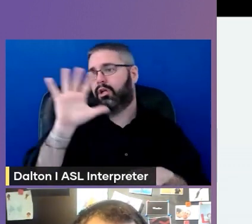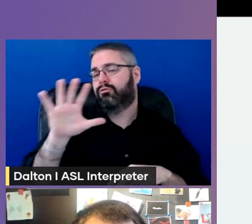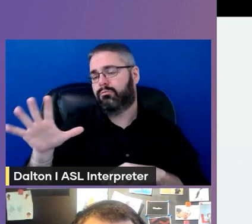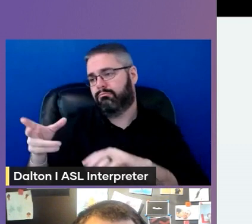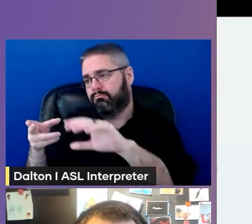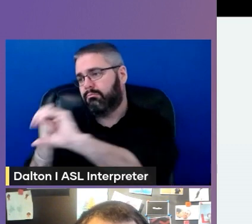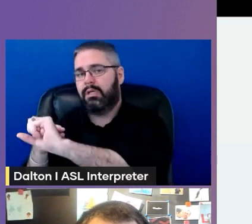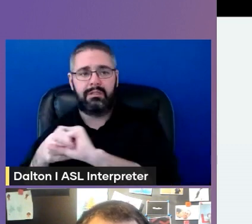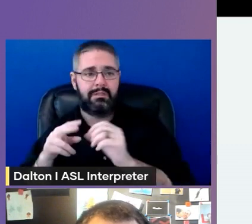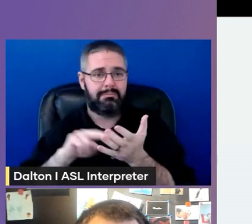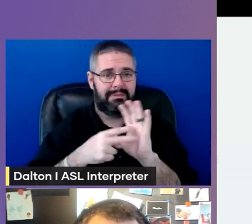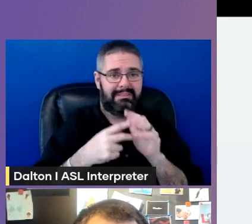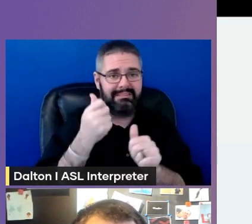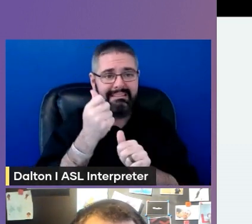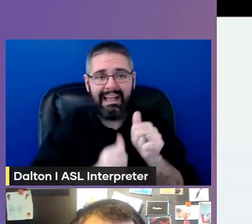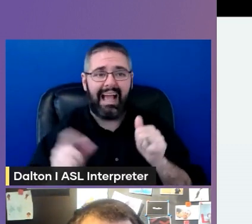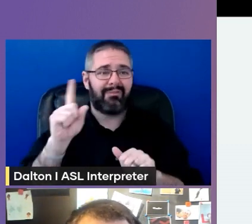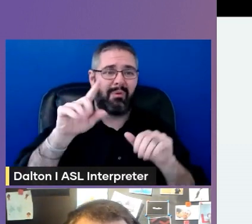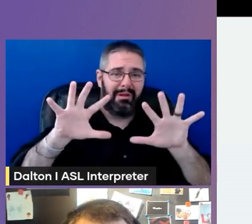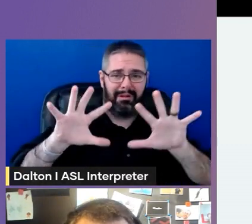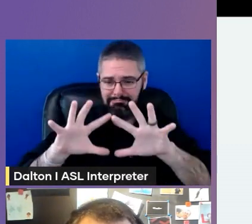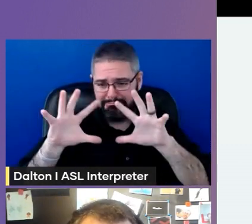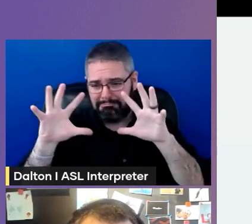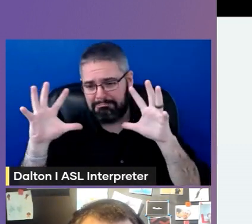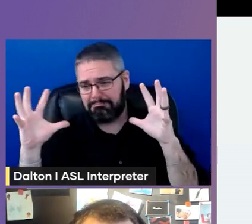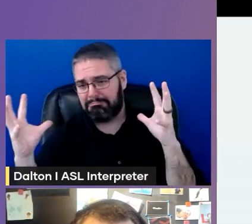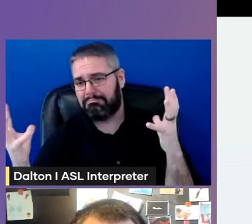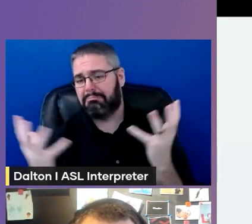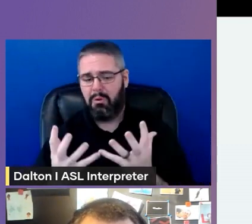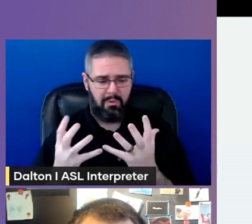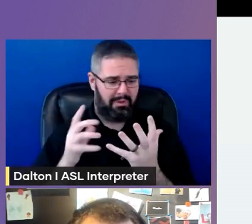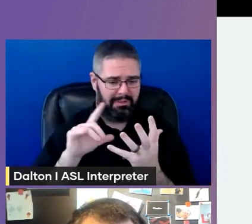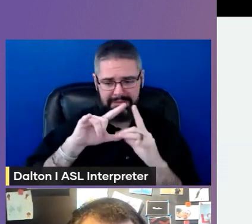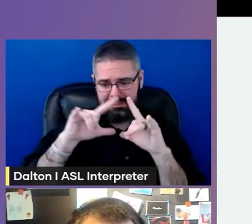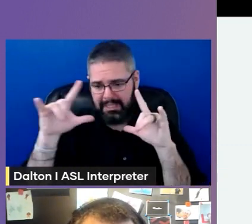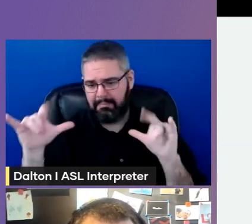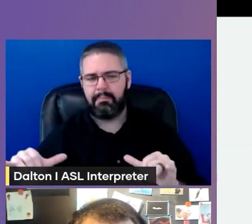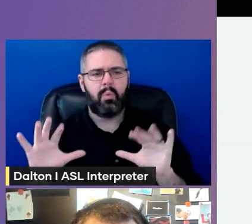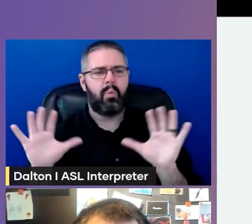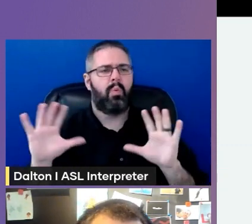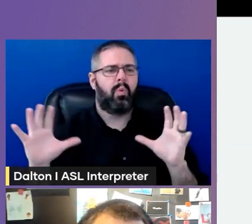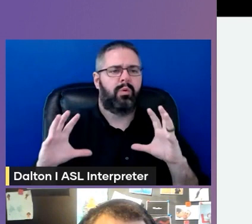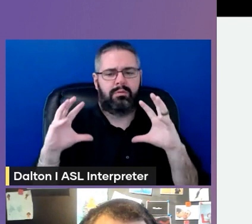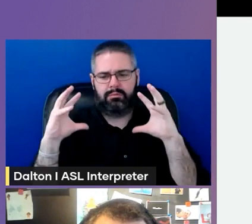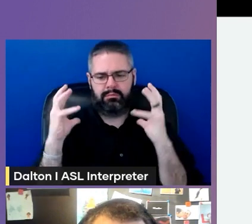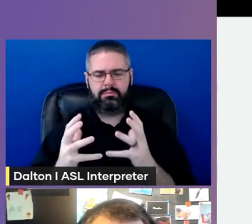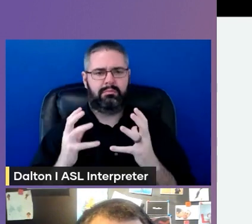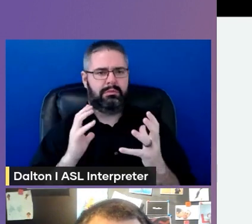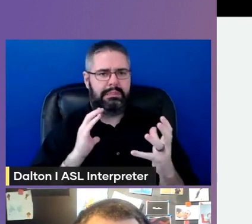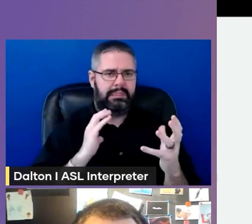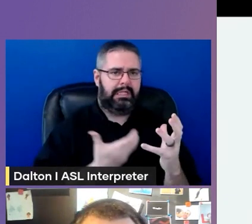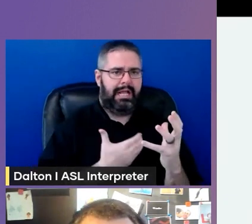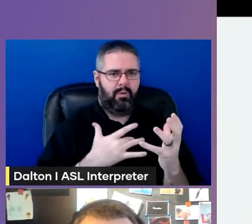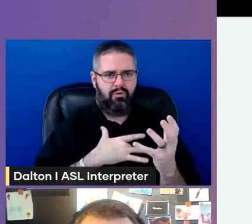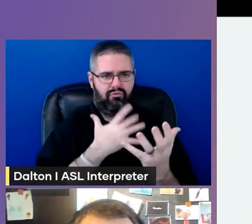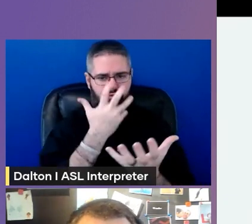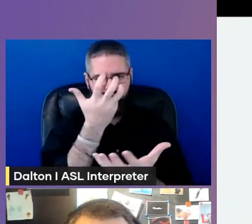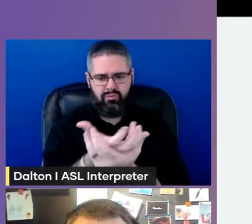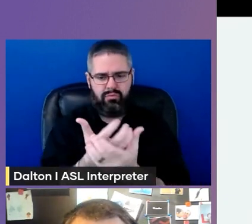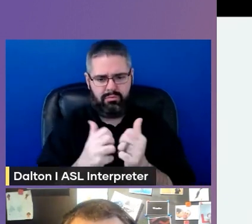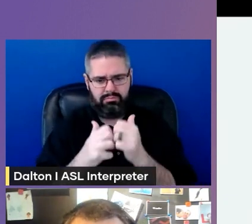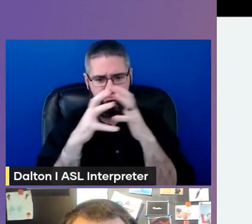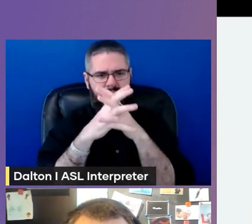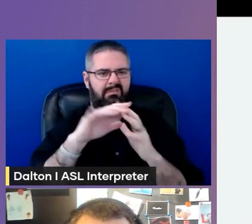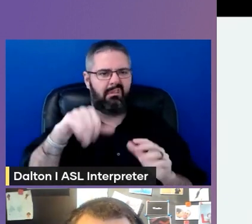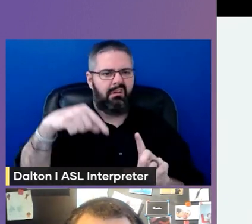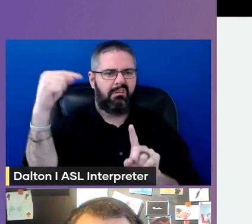to have it everywhere, and that's what our heart is, and that's the platform we've built. So if you go